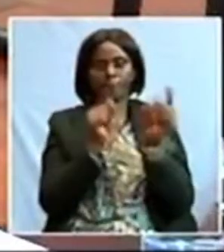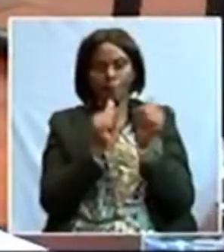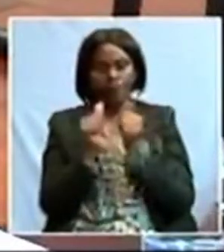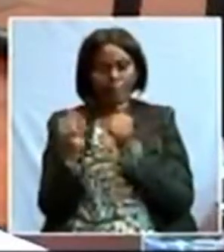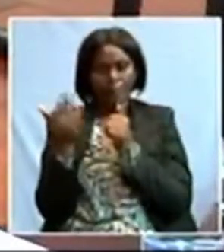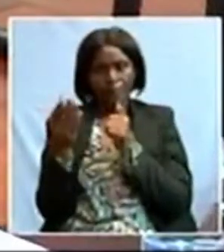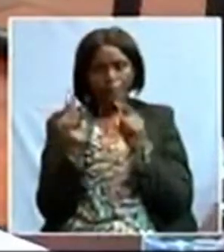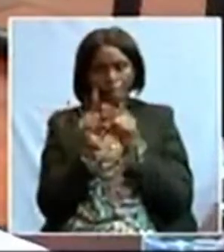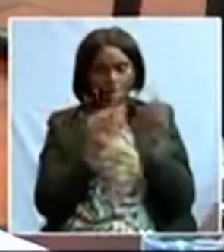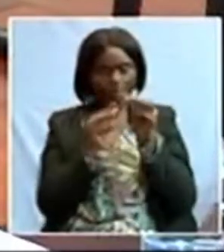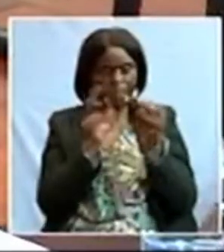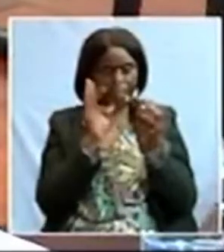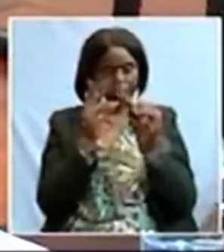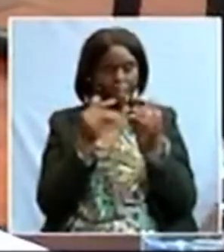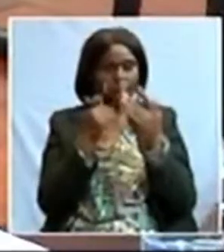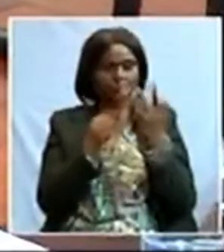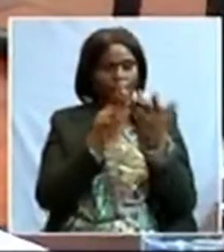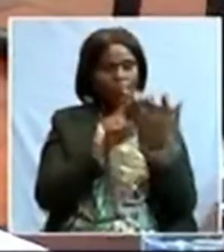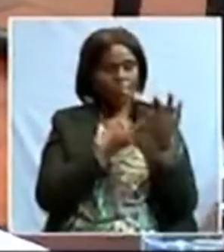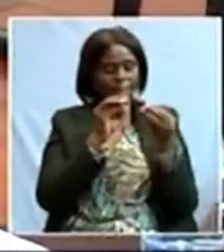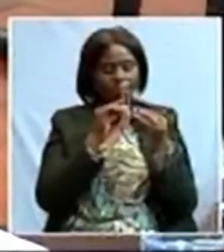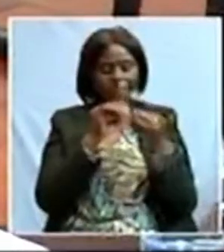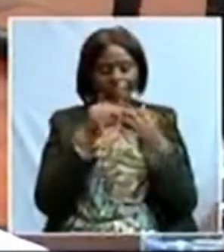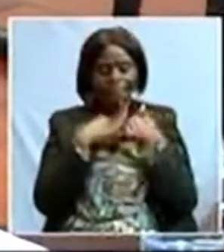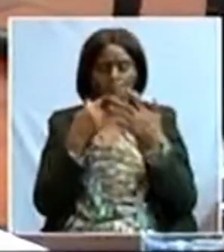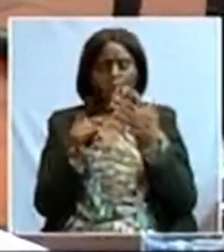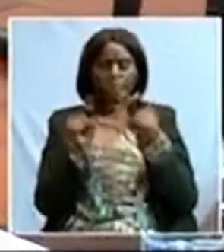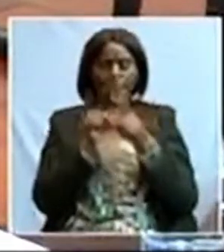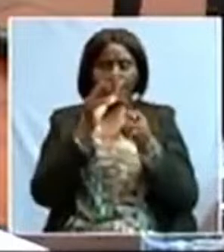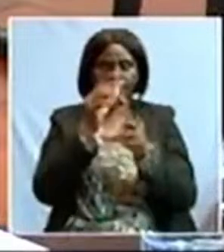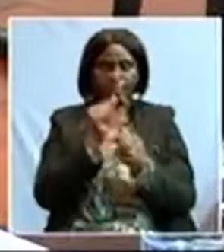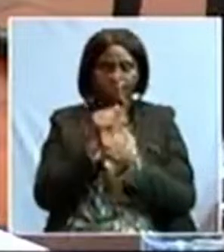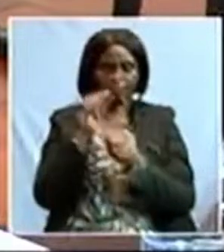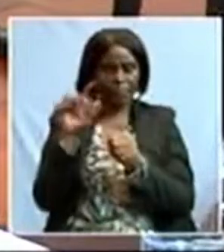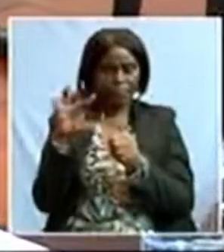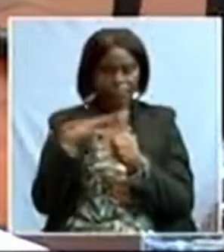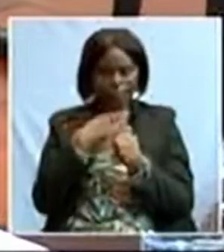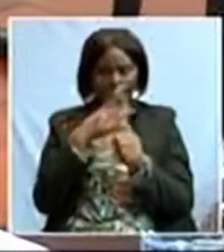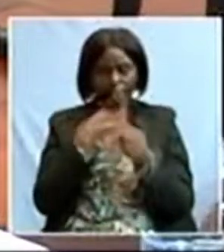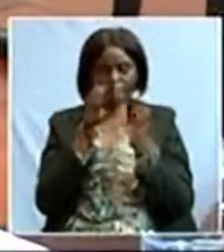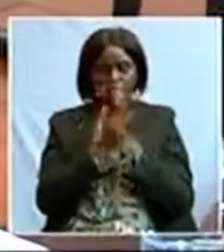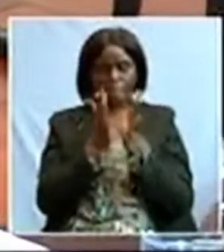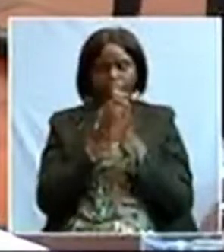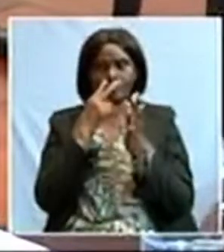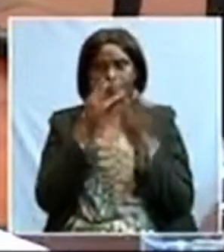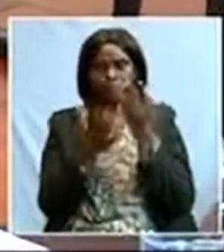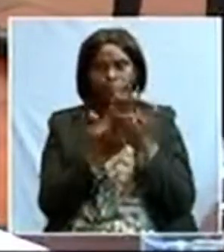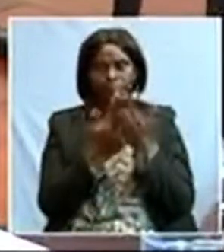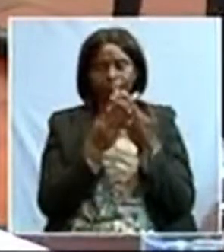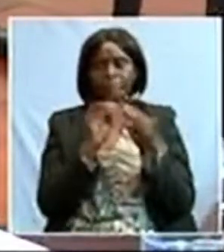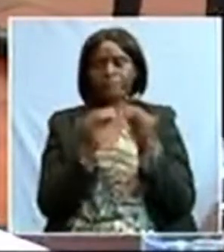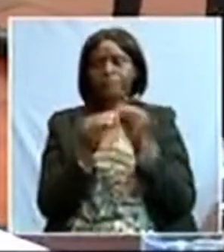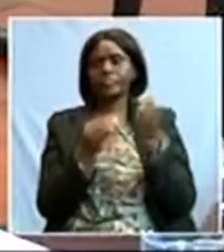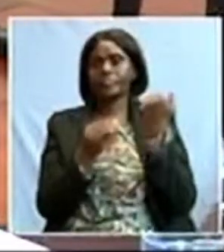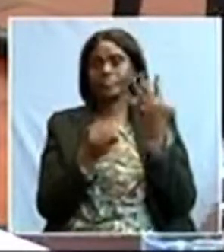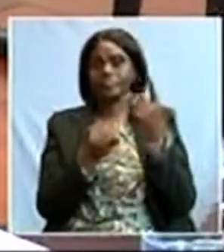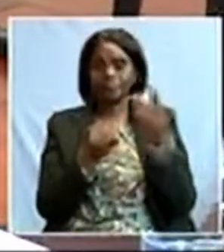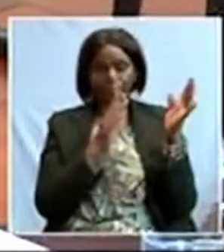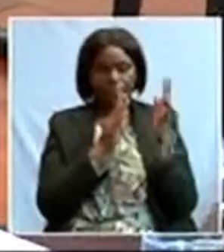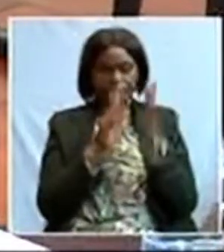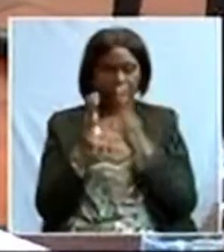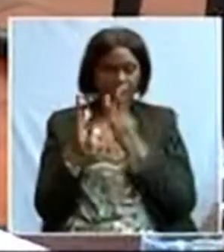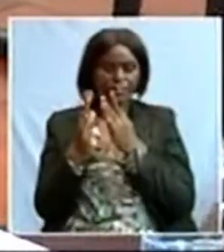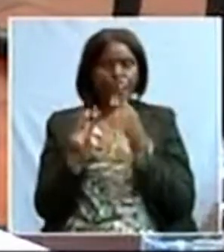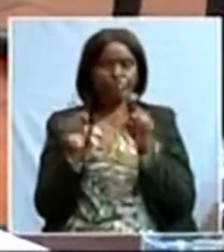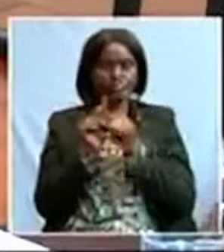taken. Management wishes to report that it has since acquired the white books. See Appendix 14. Remedial